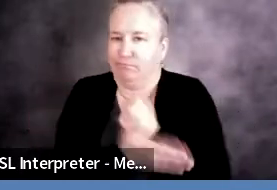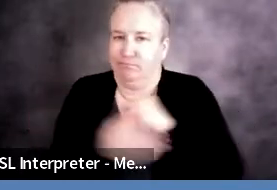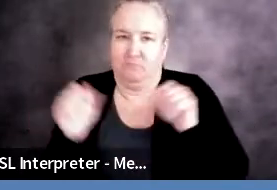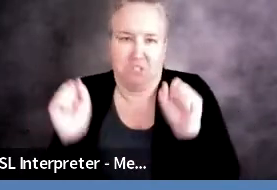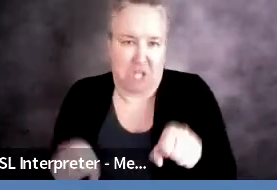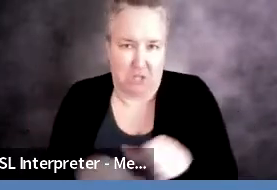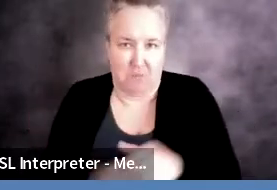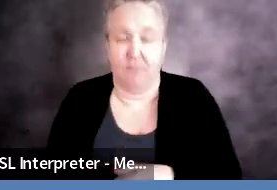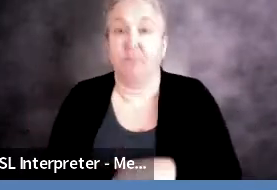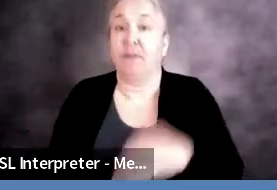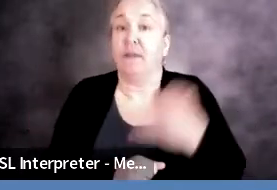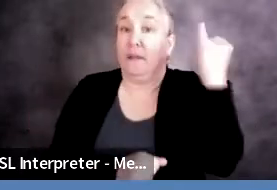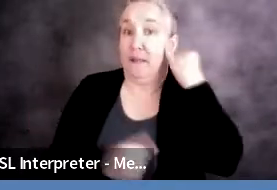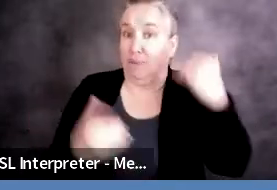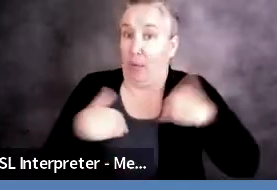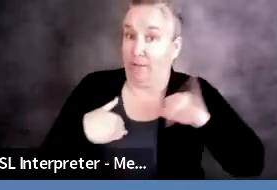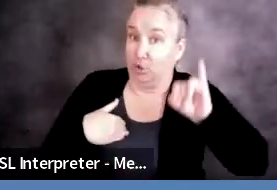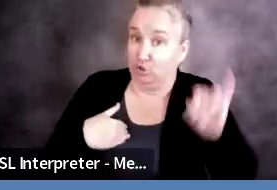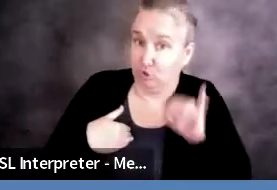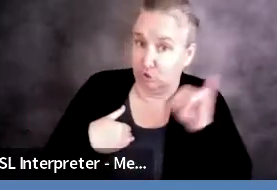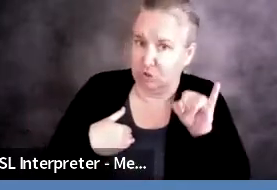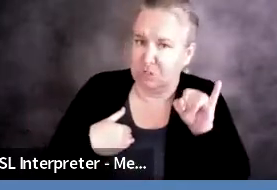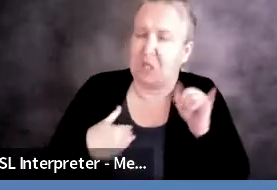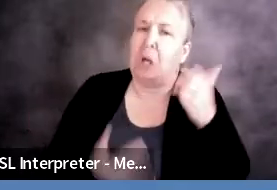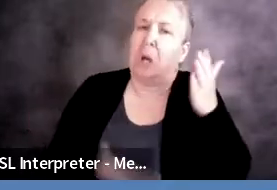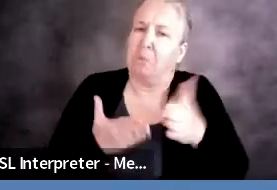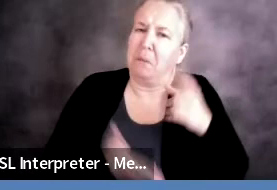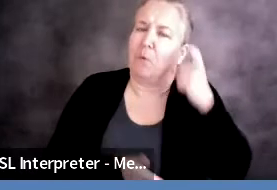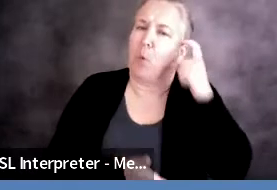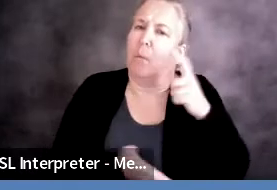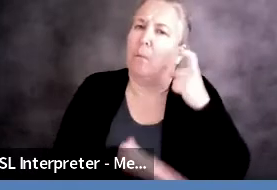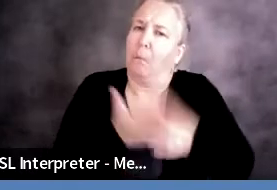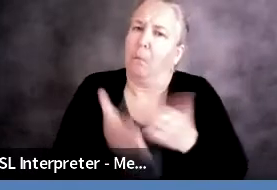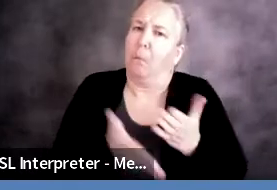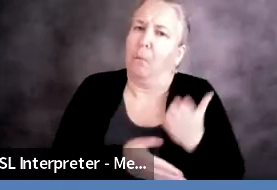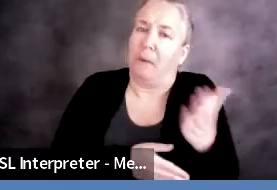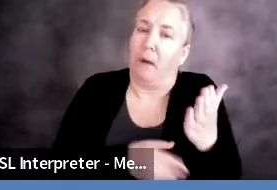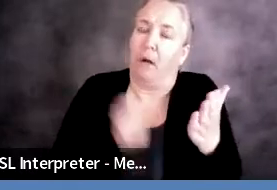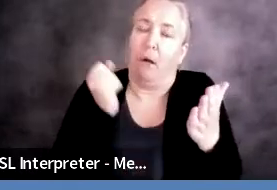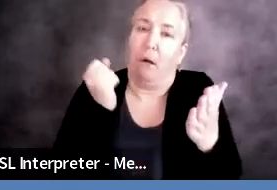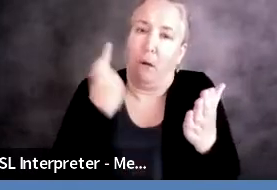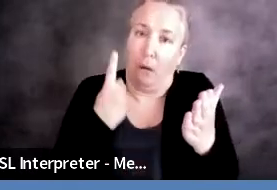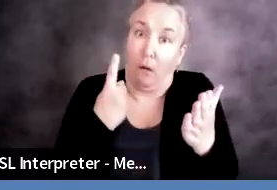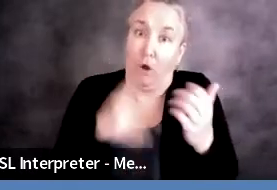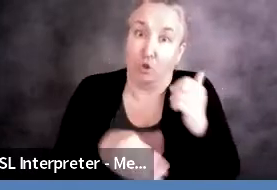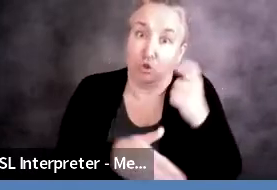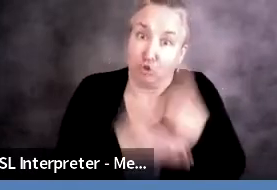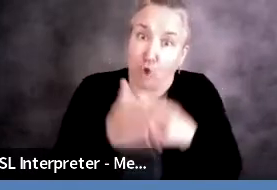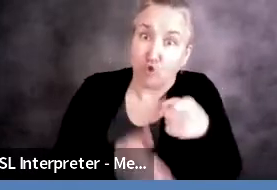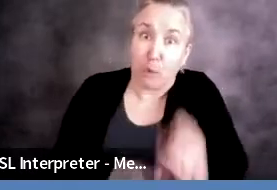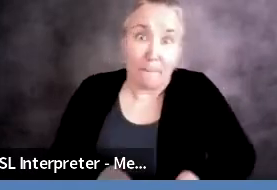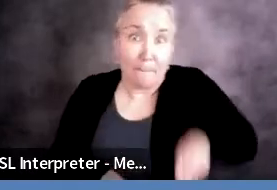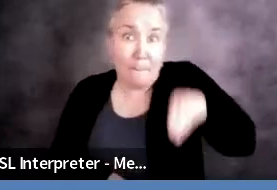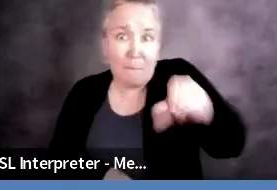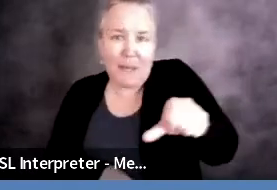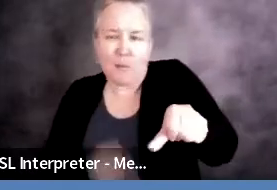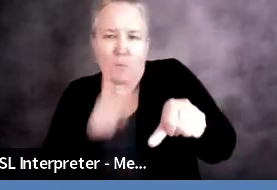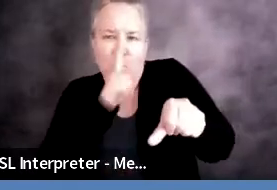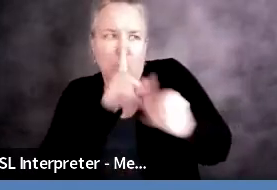So if you have insurance, you may be billed, but your insurance, you should not be charged for a COVID vaccine at any time.